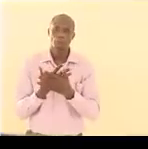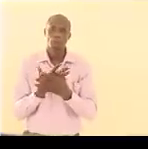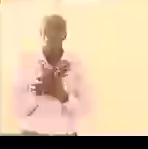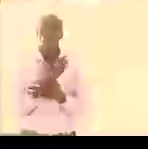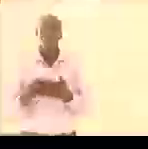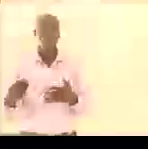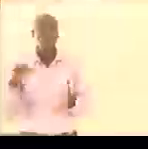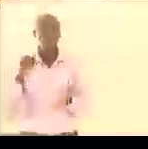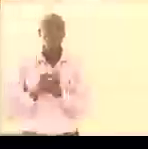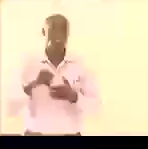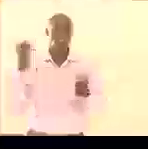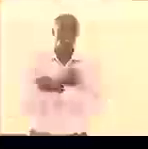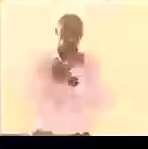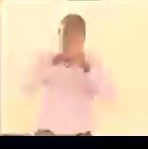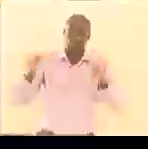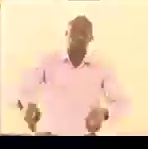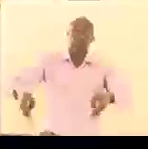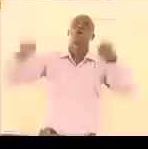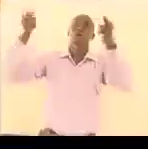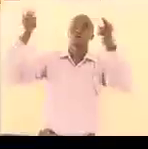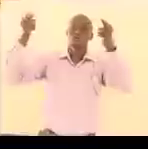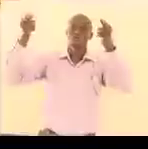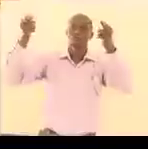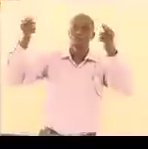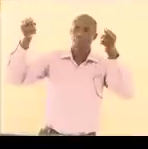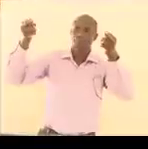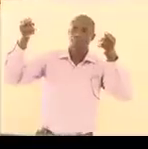and anxiety, and that mountain is very high,